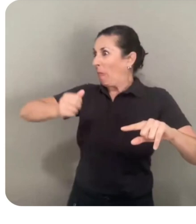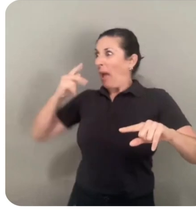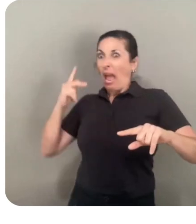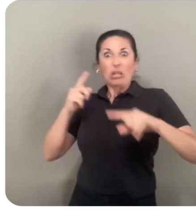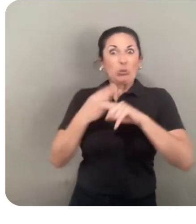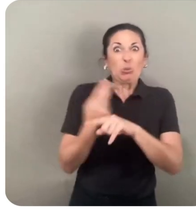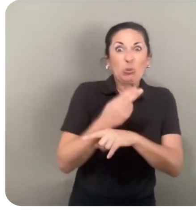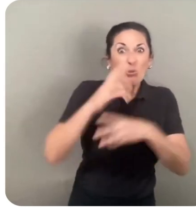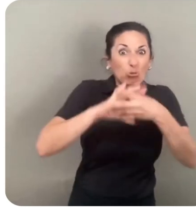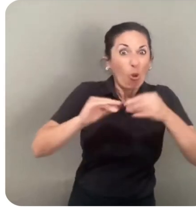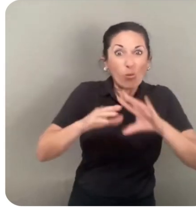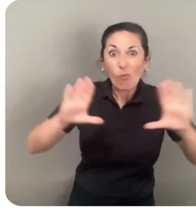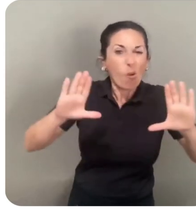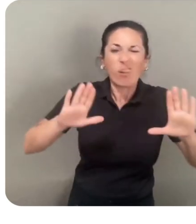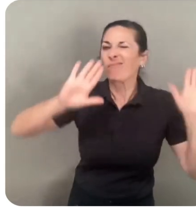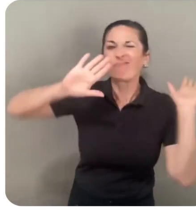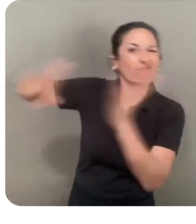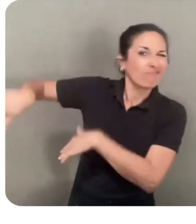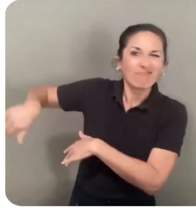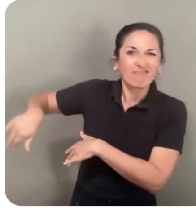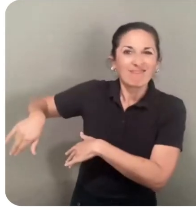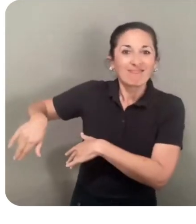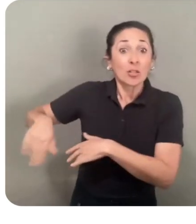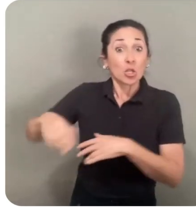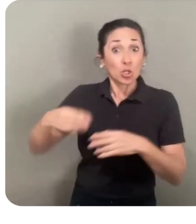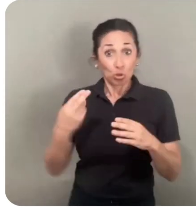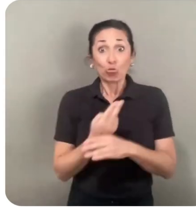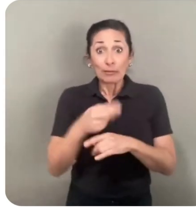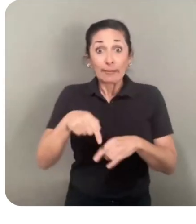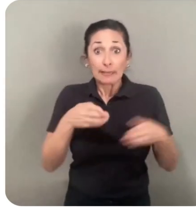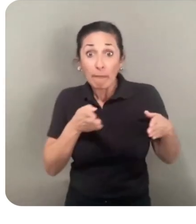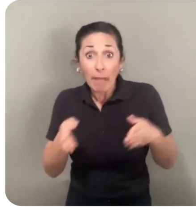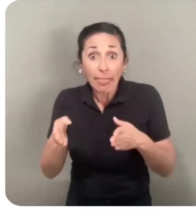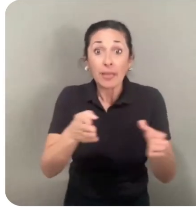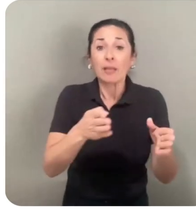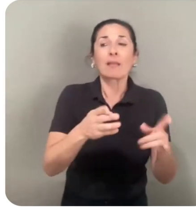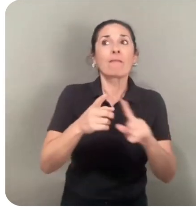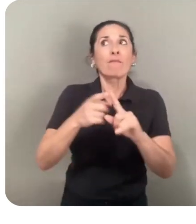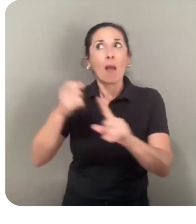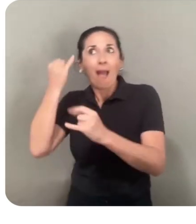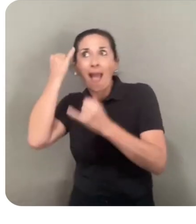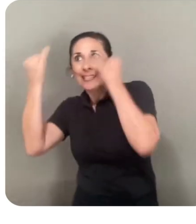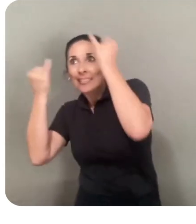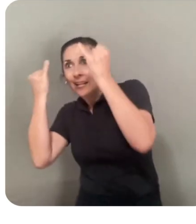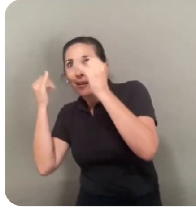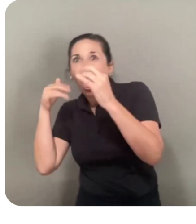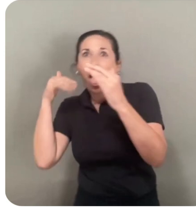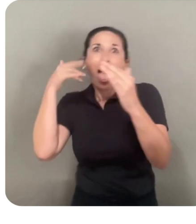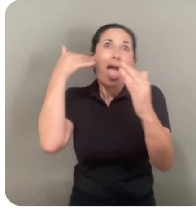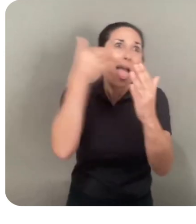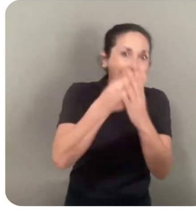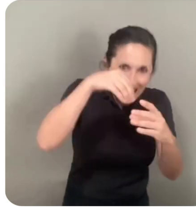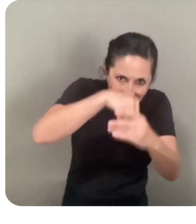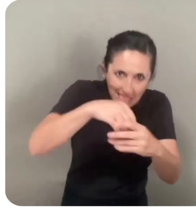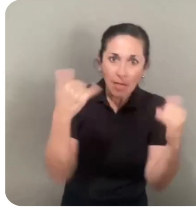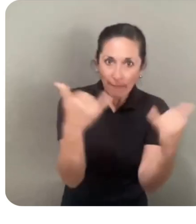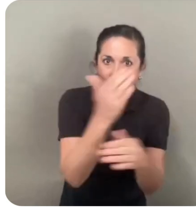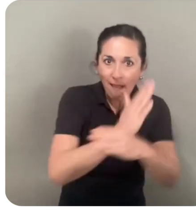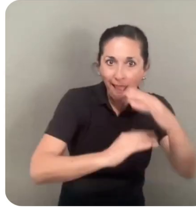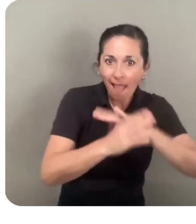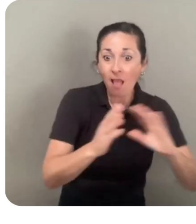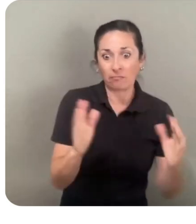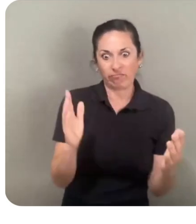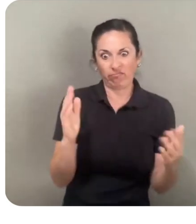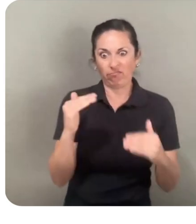using the storyboard. Using this method, the time from ideation to in the player's hands was less